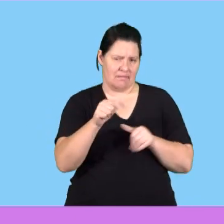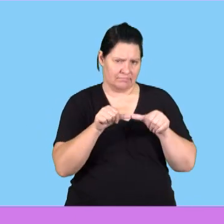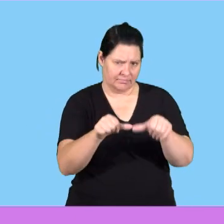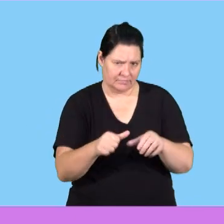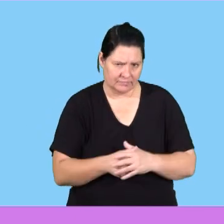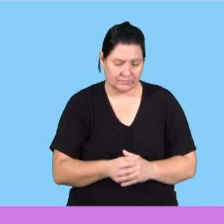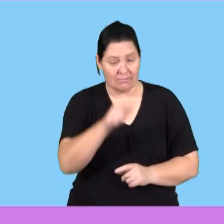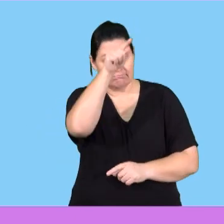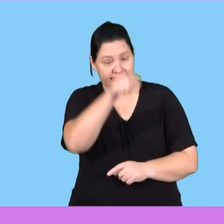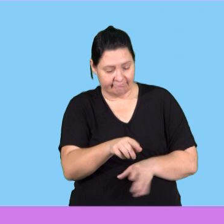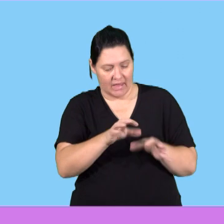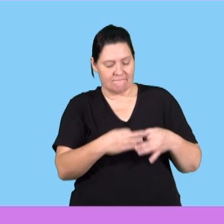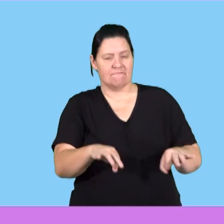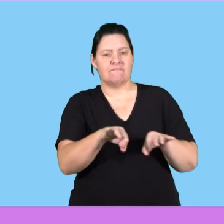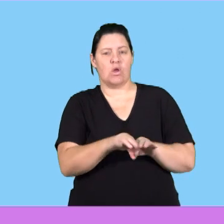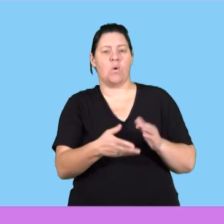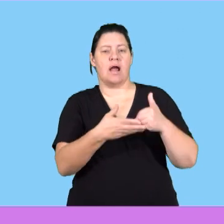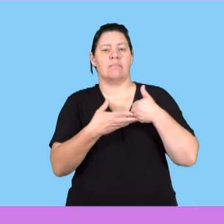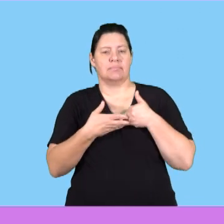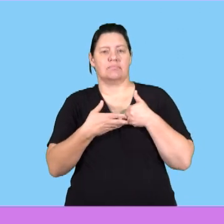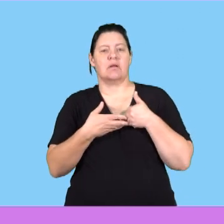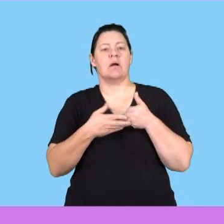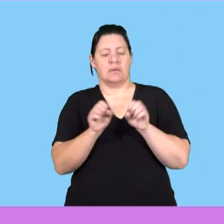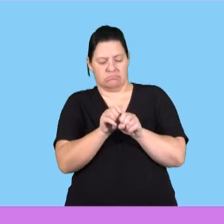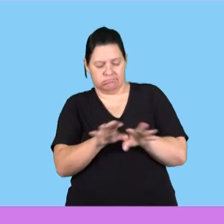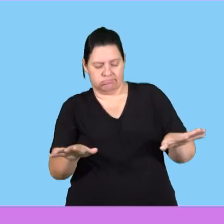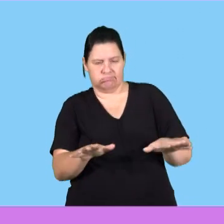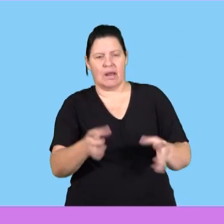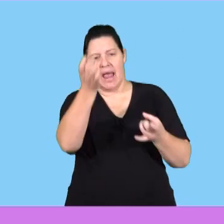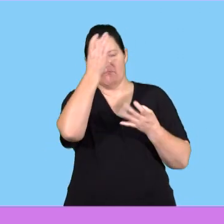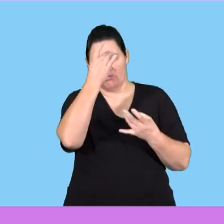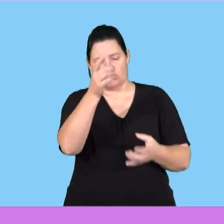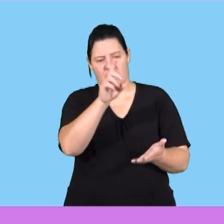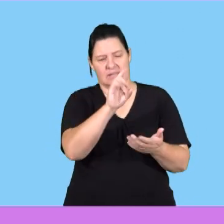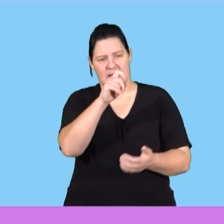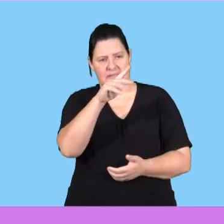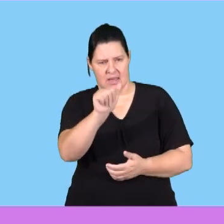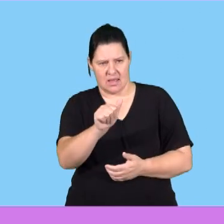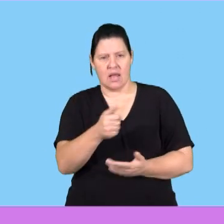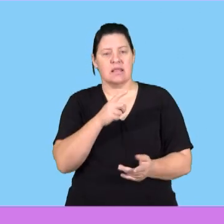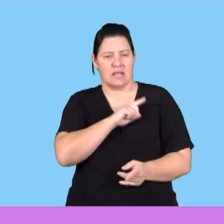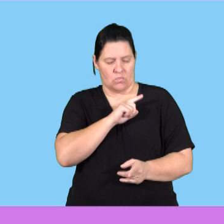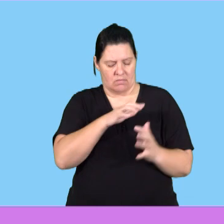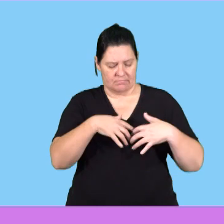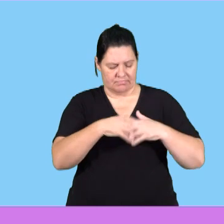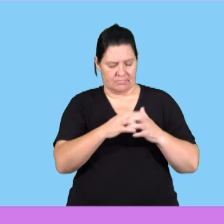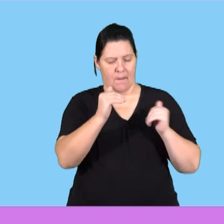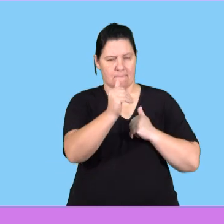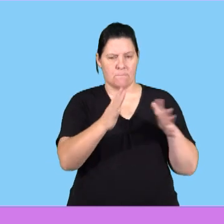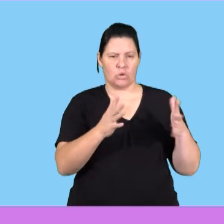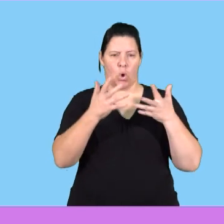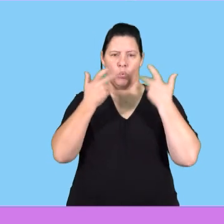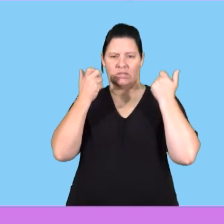on. Now, these values help us to describe the spread of the data and are required to draw a box and whisker